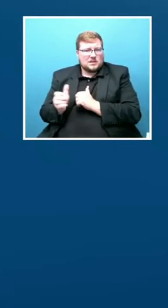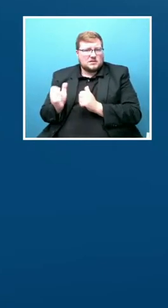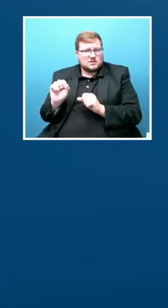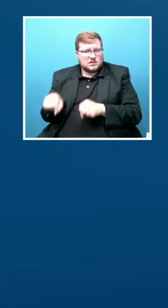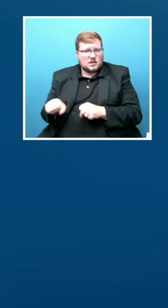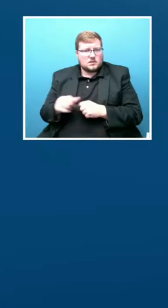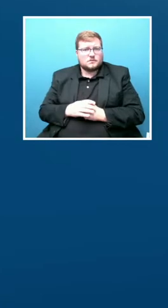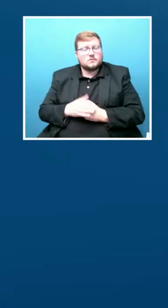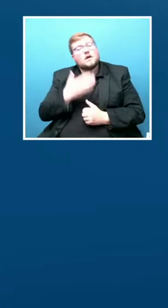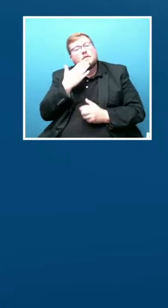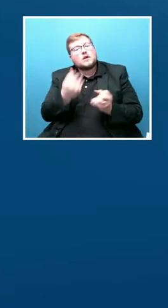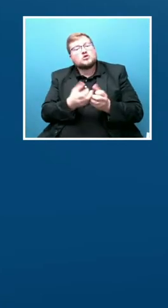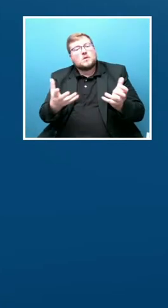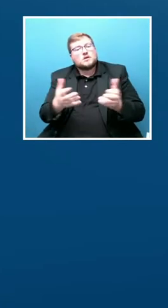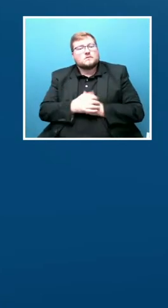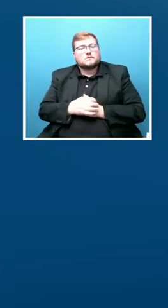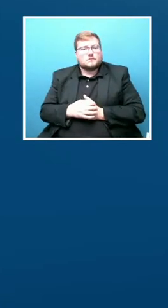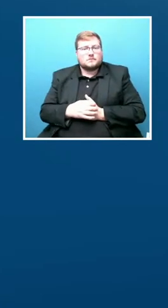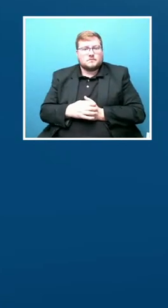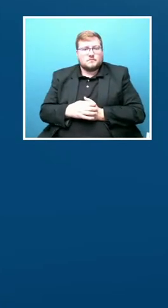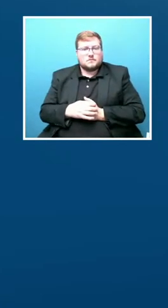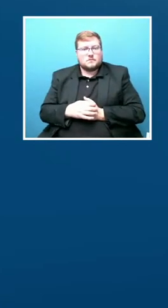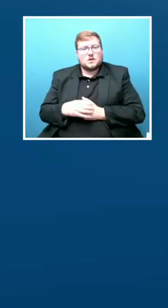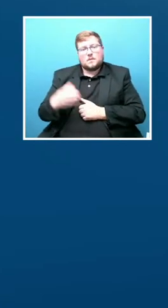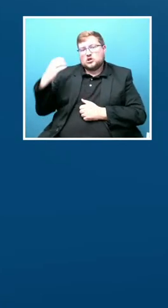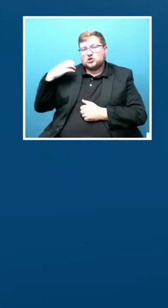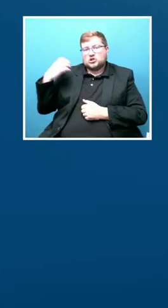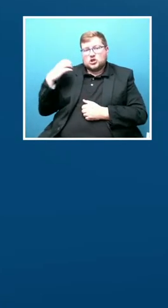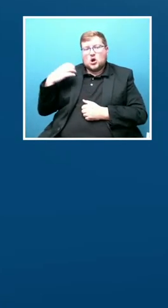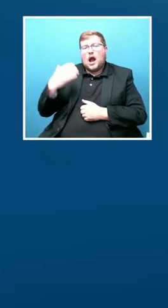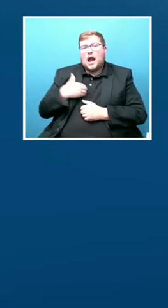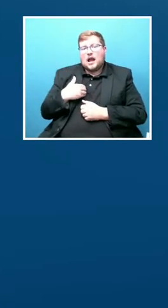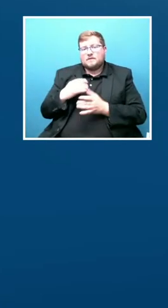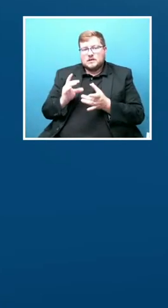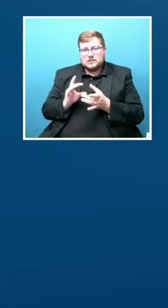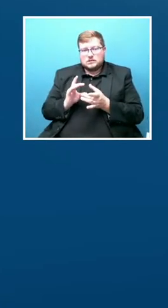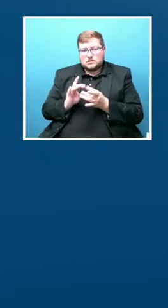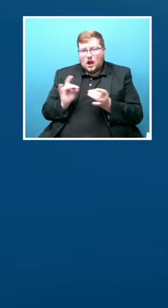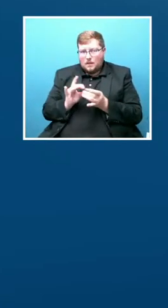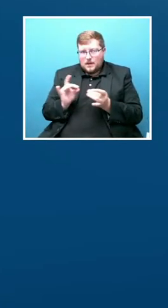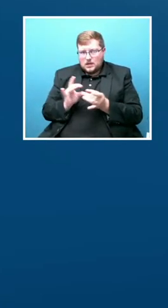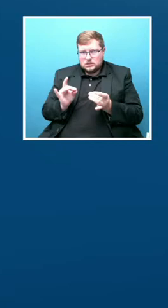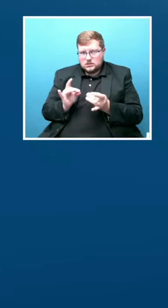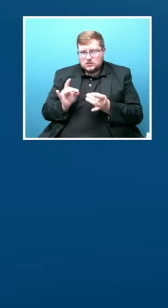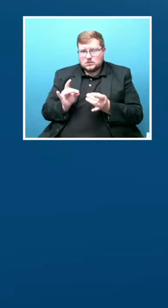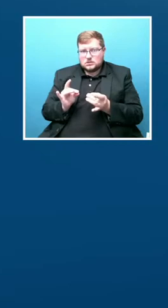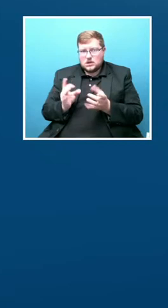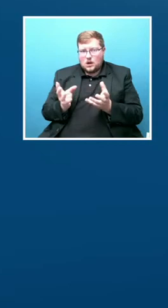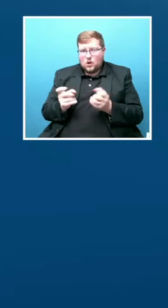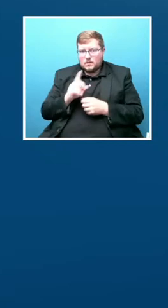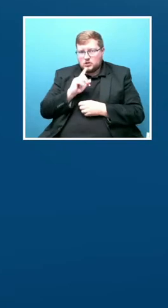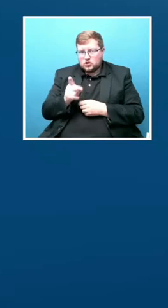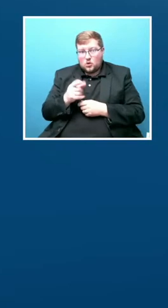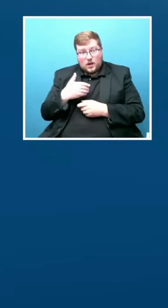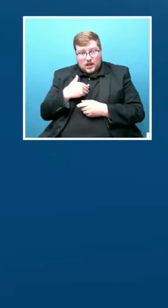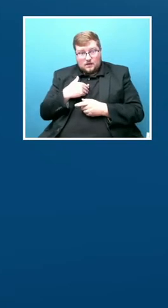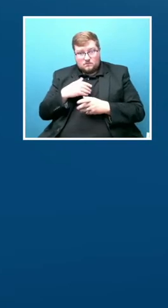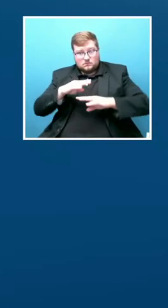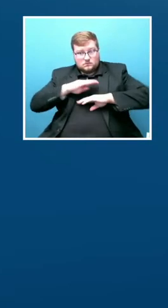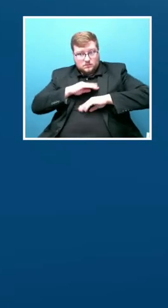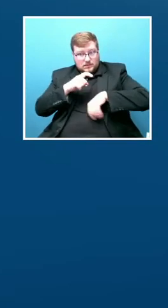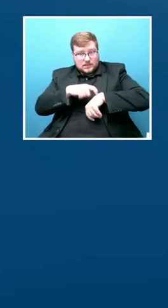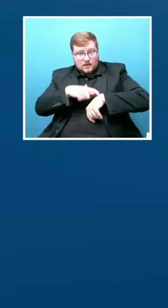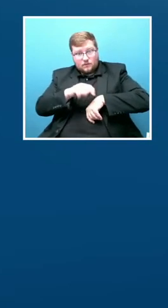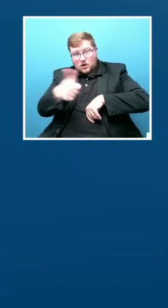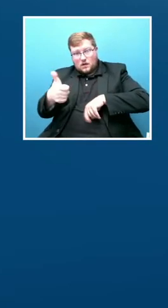Thank you so much. Mr. Chair, I do have a quick comment that I want to make, but I want to make sure that we have time for other